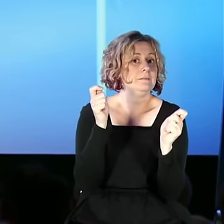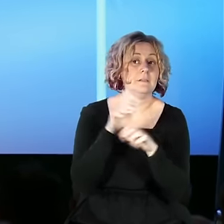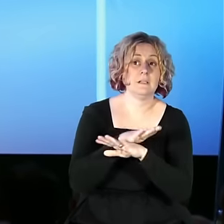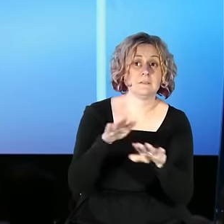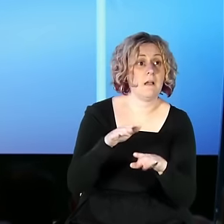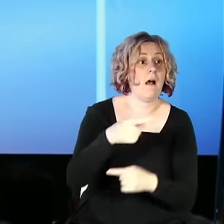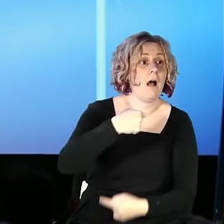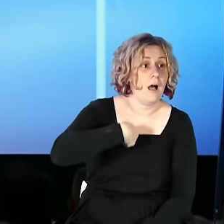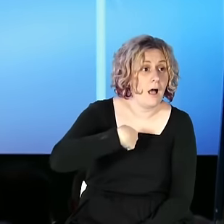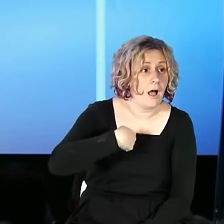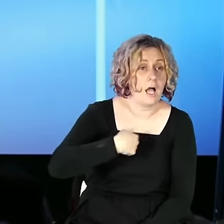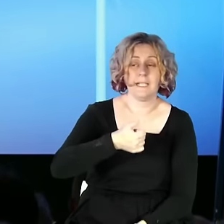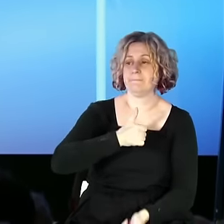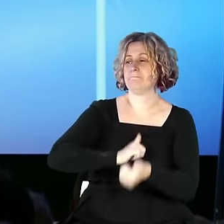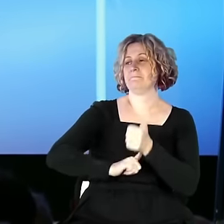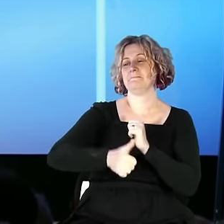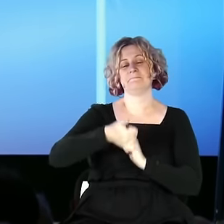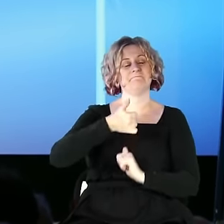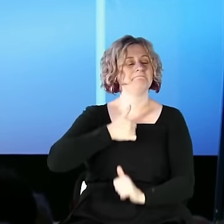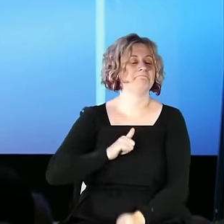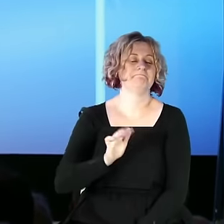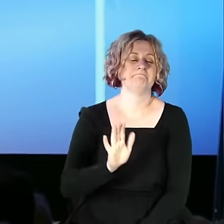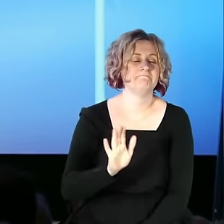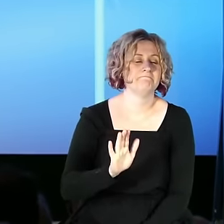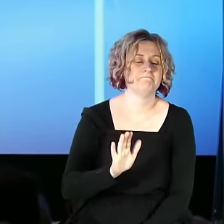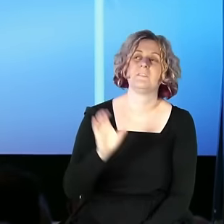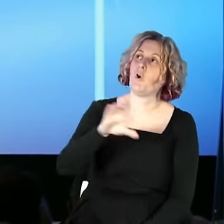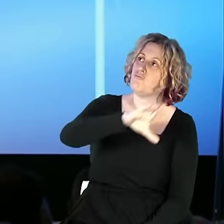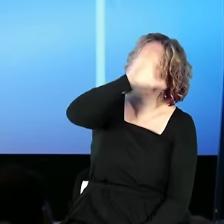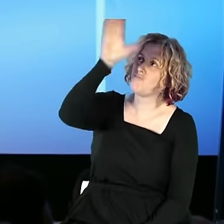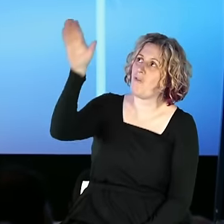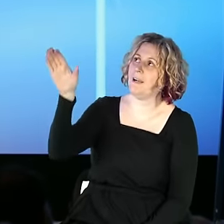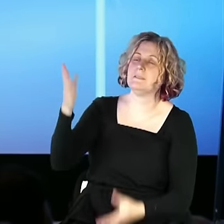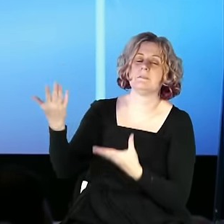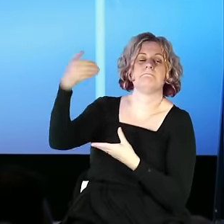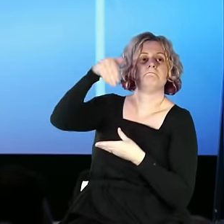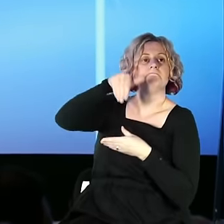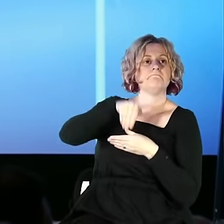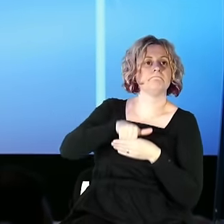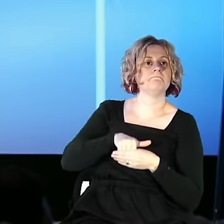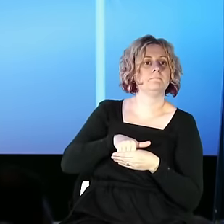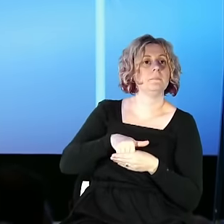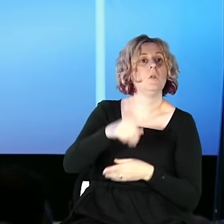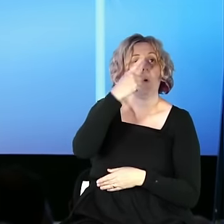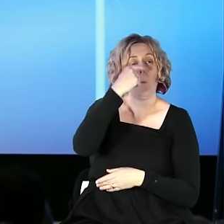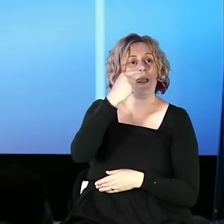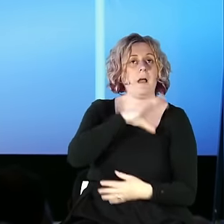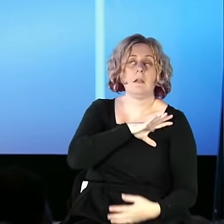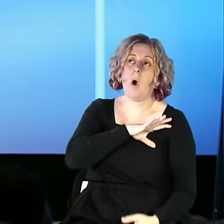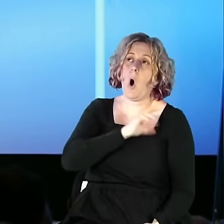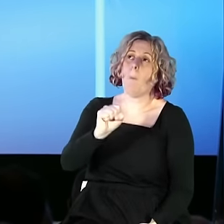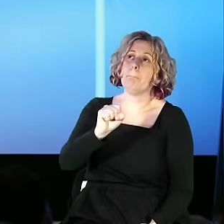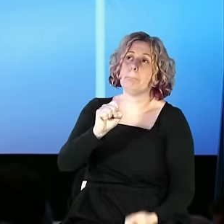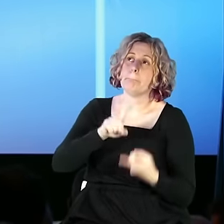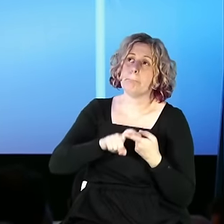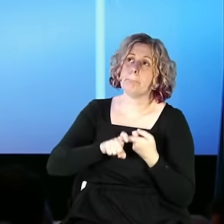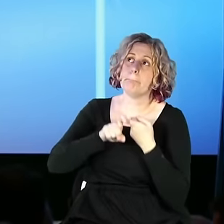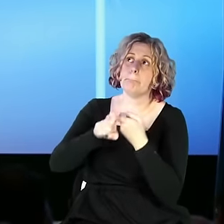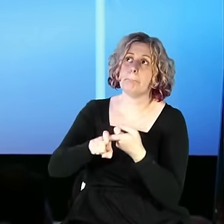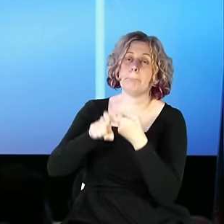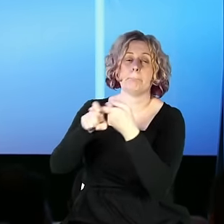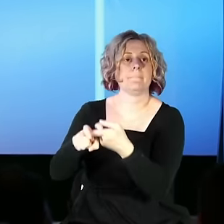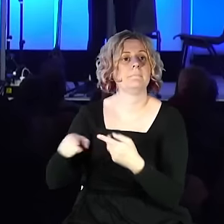accomplishes anything, but Christ living in me. So we can hold on to that hope that he has given to us. Let's